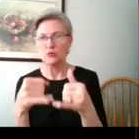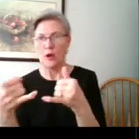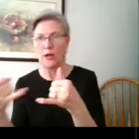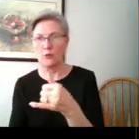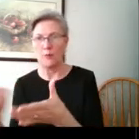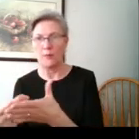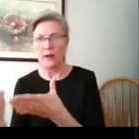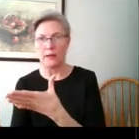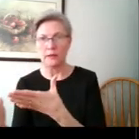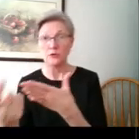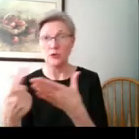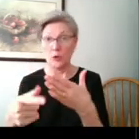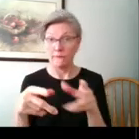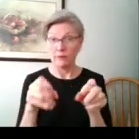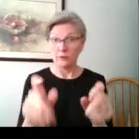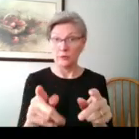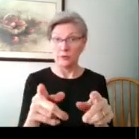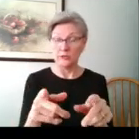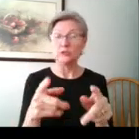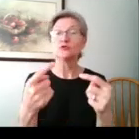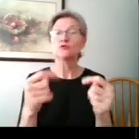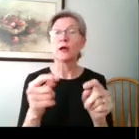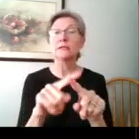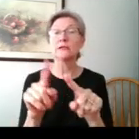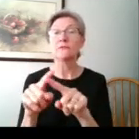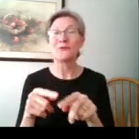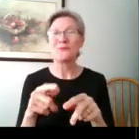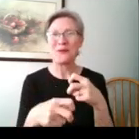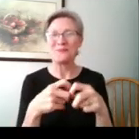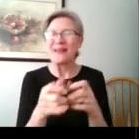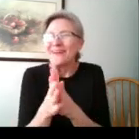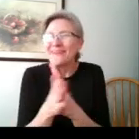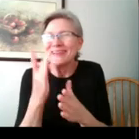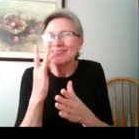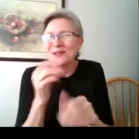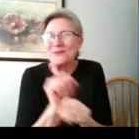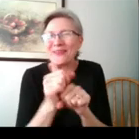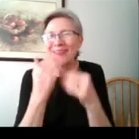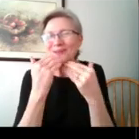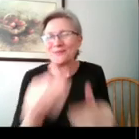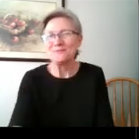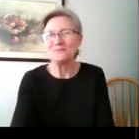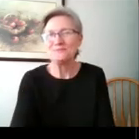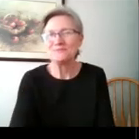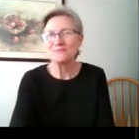So you guys are going to have a chance to try a couple different problems, and I cannot wait to see your work. Thanks, guys.